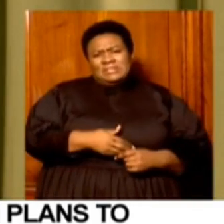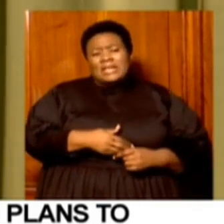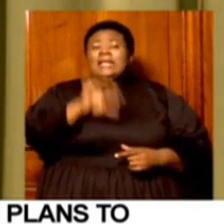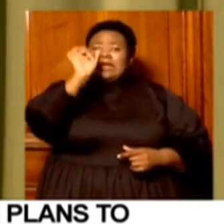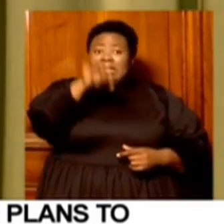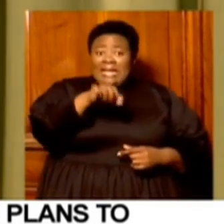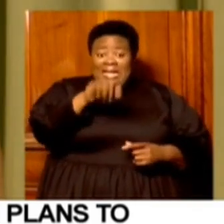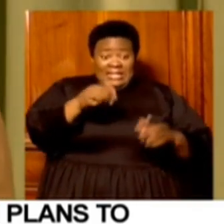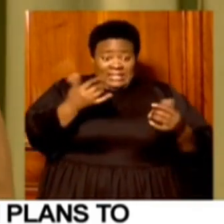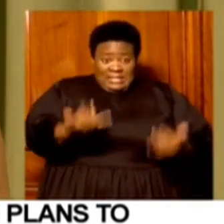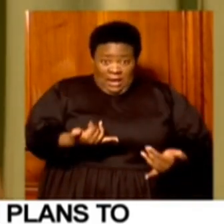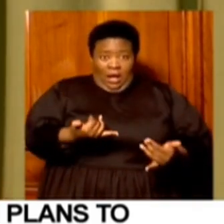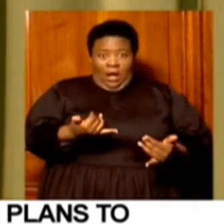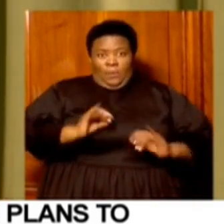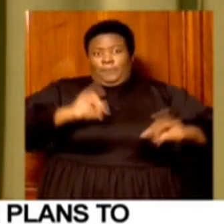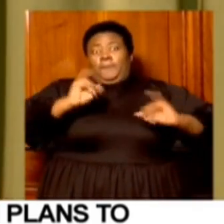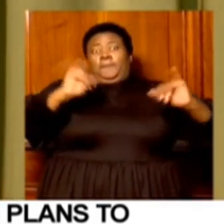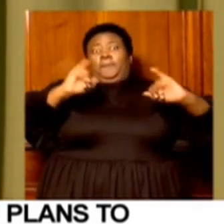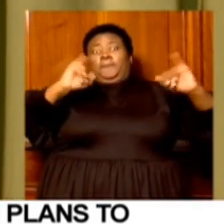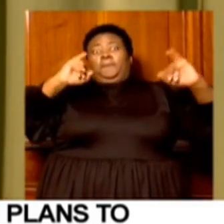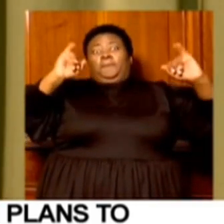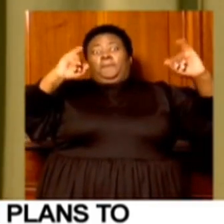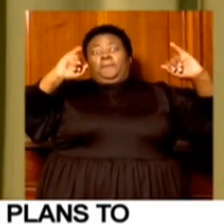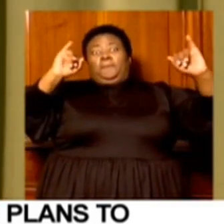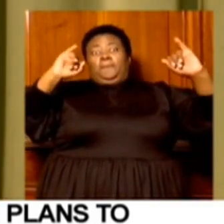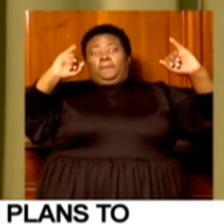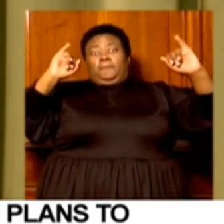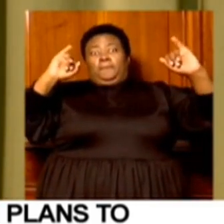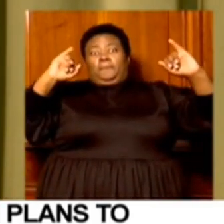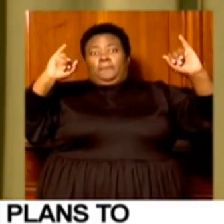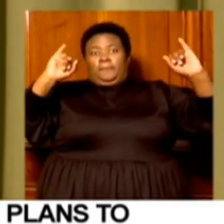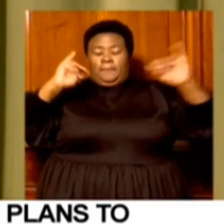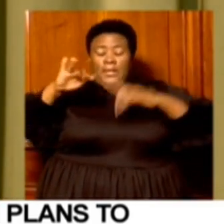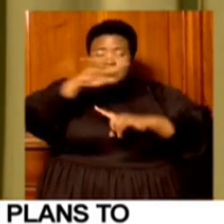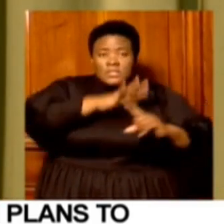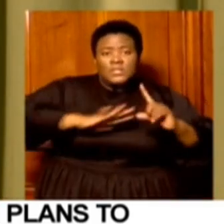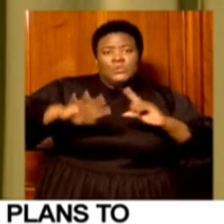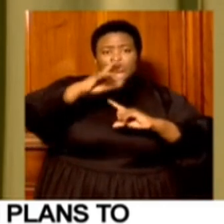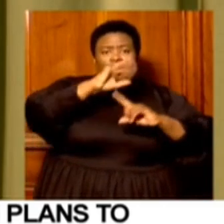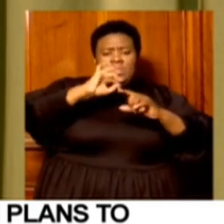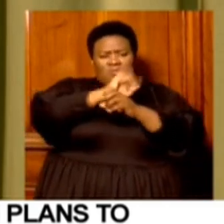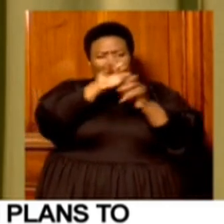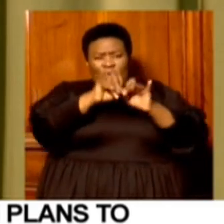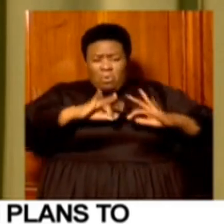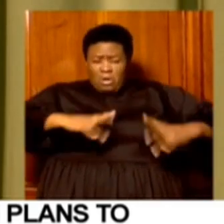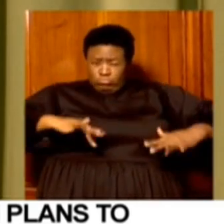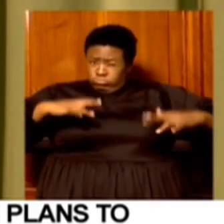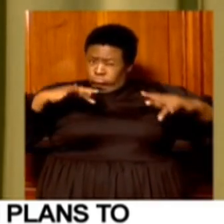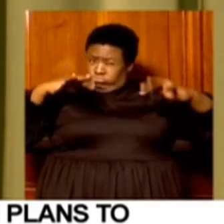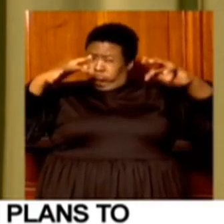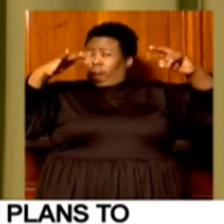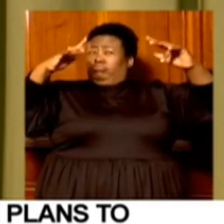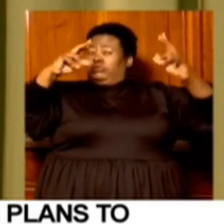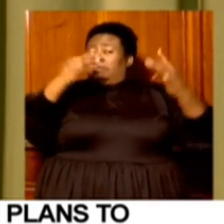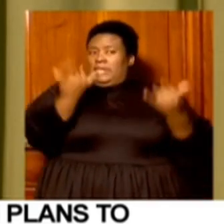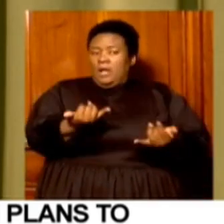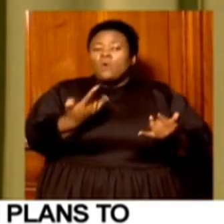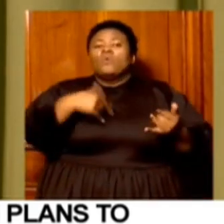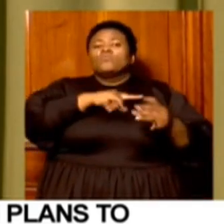we are in the storm, but at the same time, we are navigating our way through the storm, and we've got to be